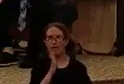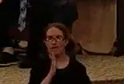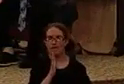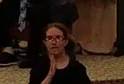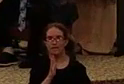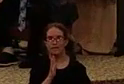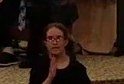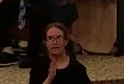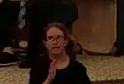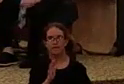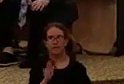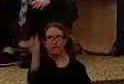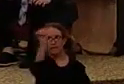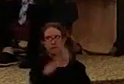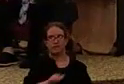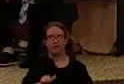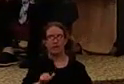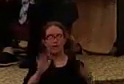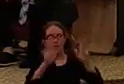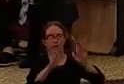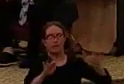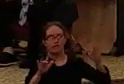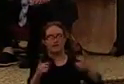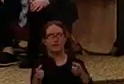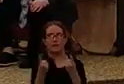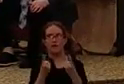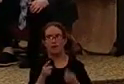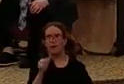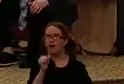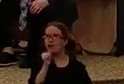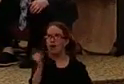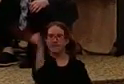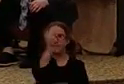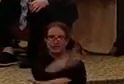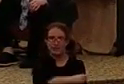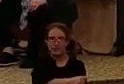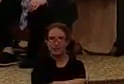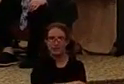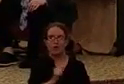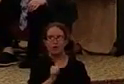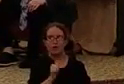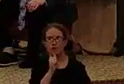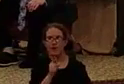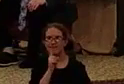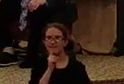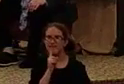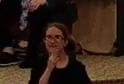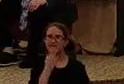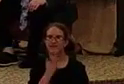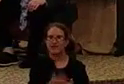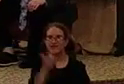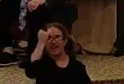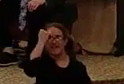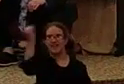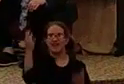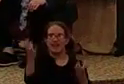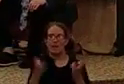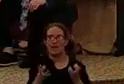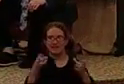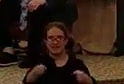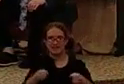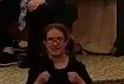in His infinite mercy, stepped in and said, not today. That's not a real good idea. I want to take